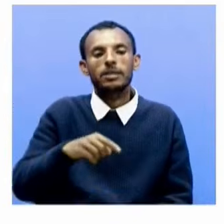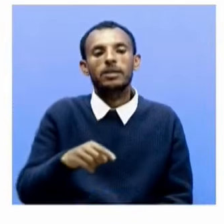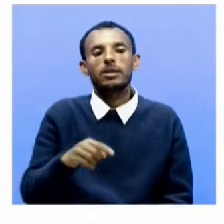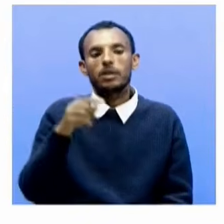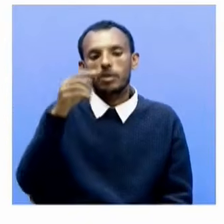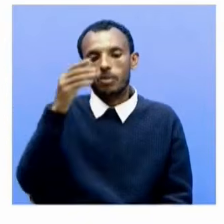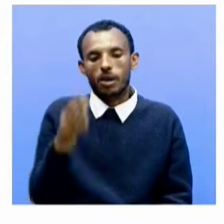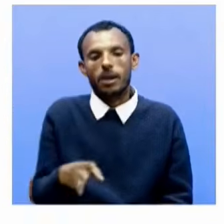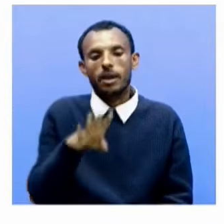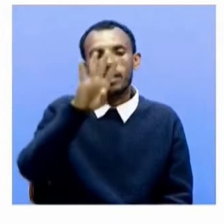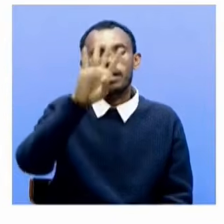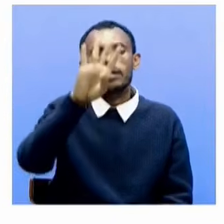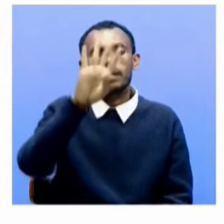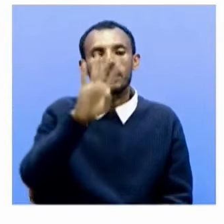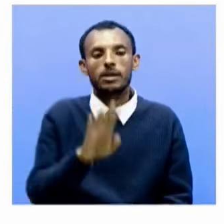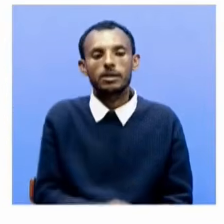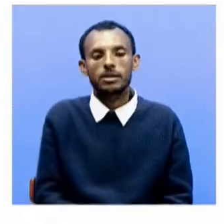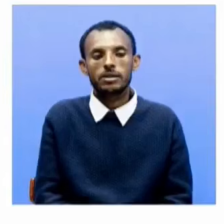quadrilateral,